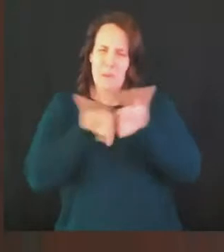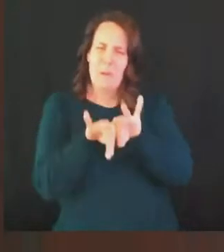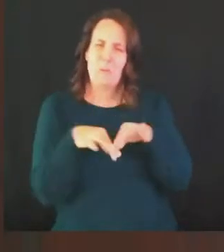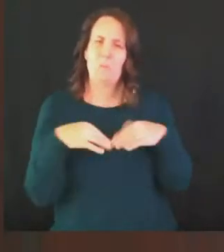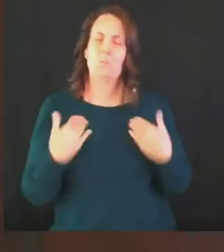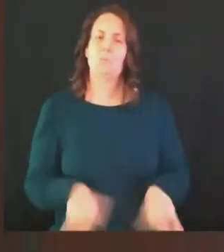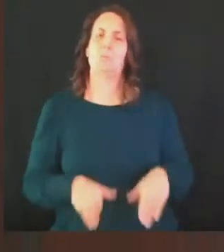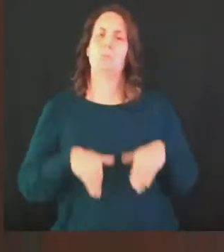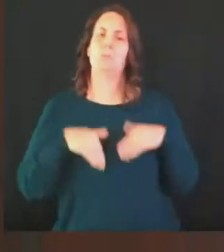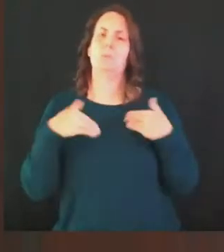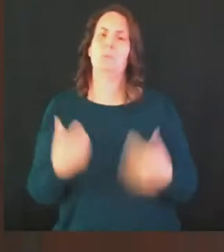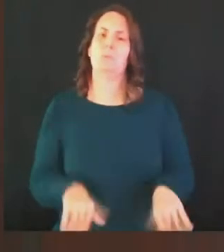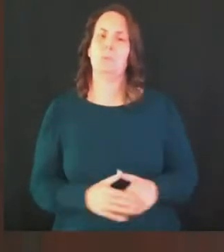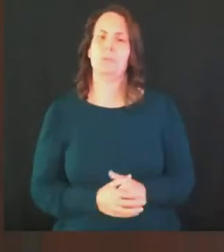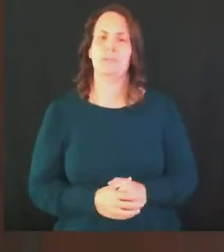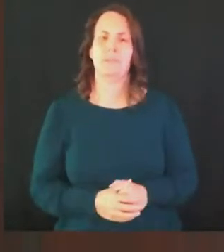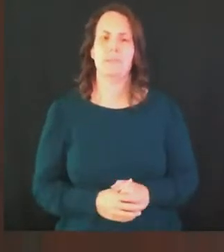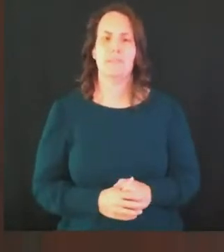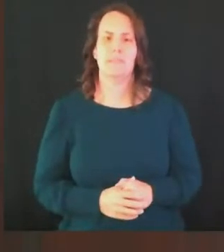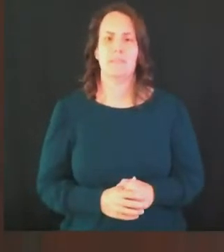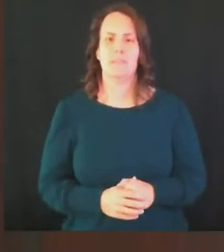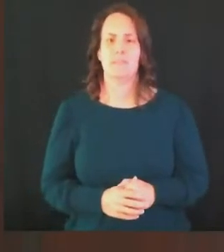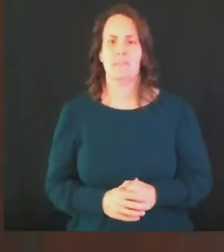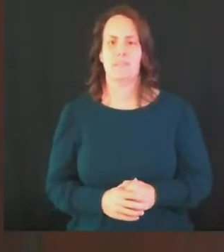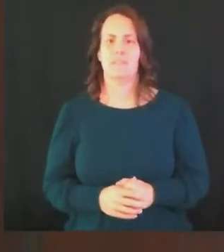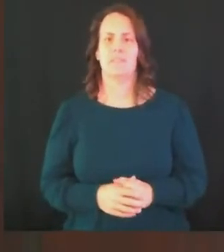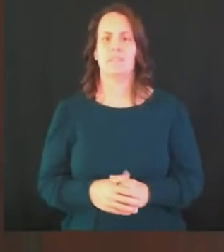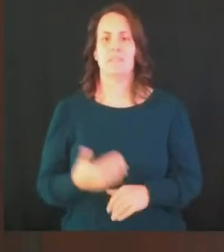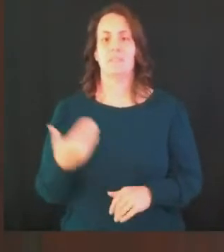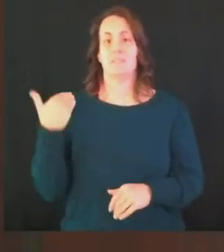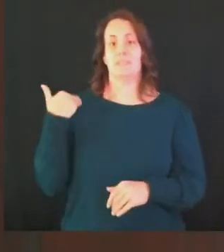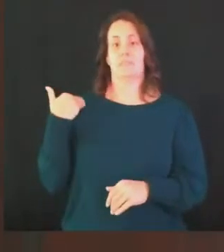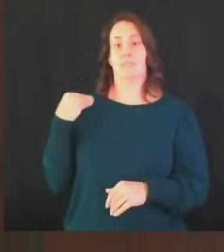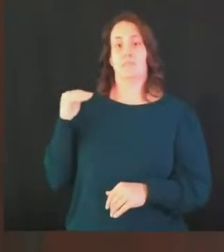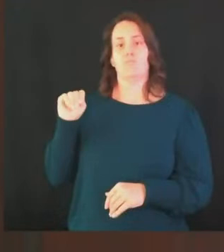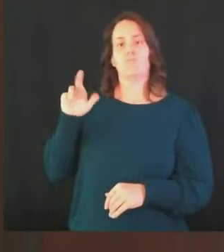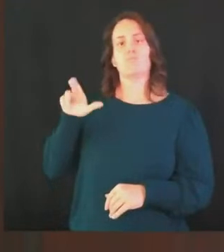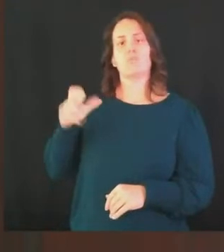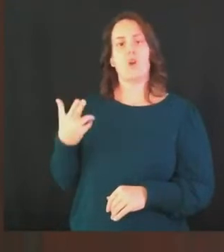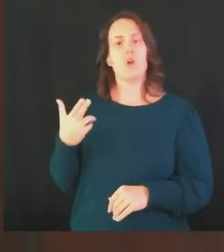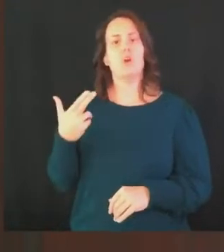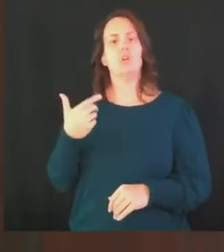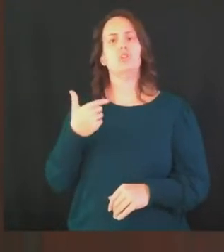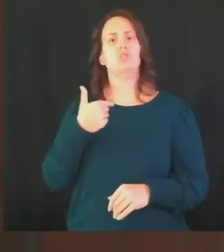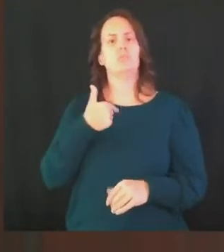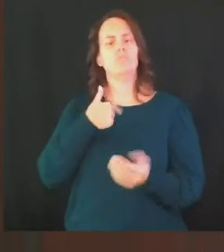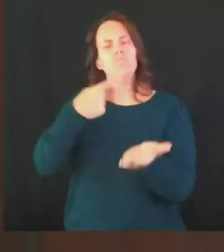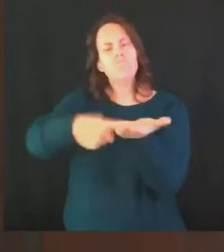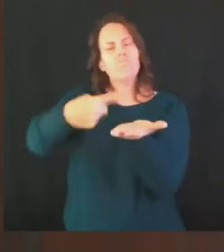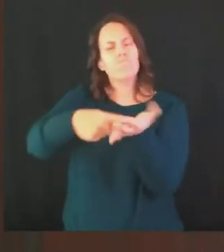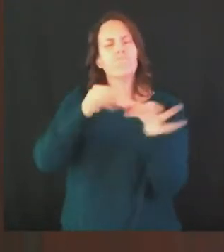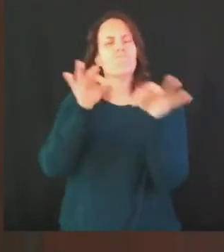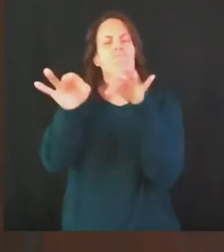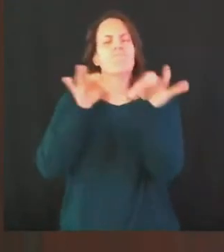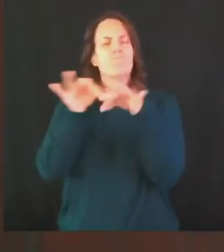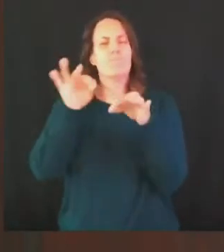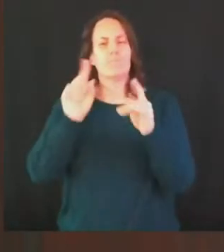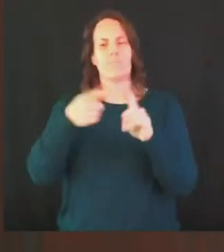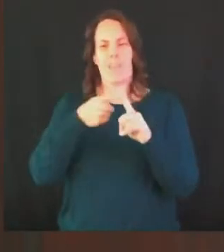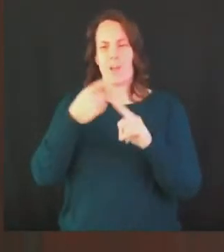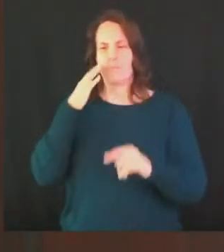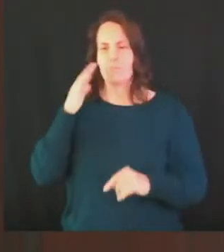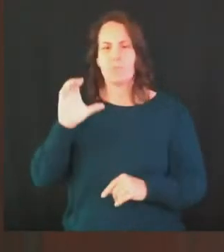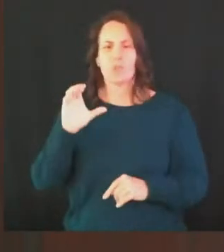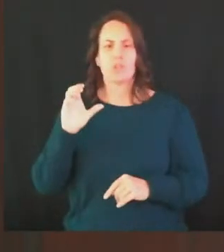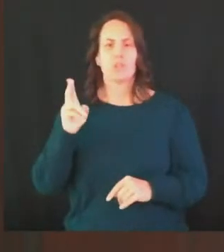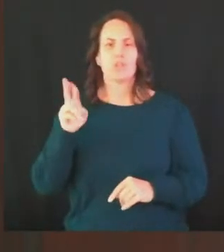to describe our public health goals. And we were successful in doing so because of our safer at home efforts